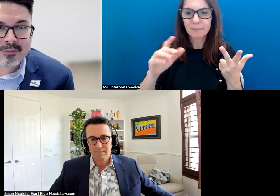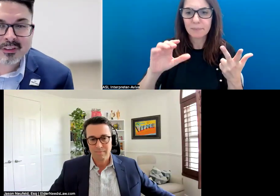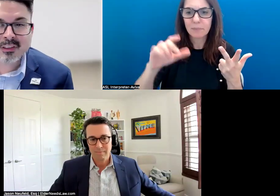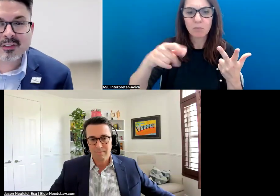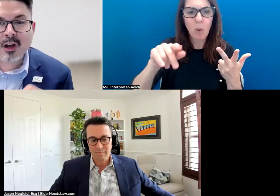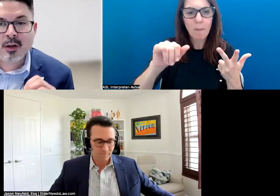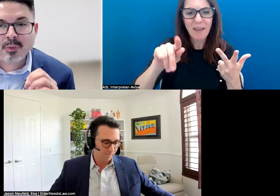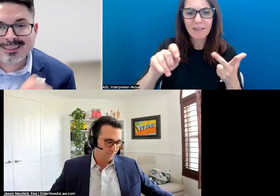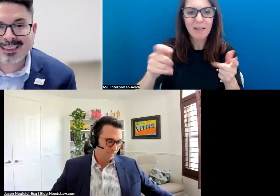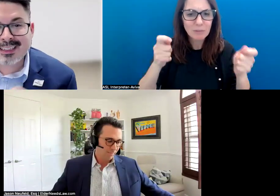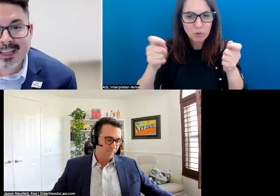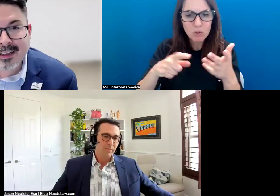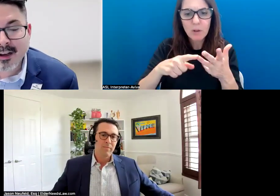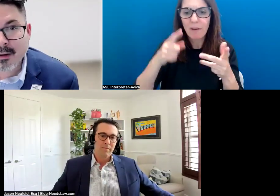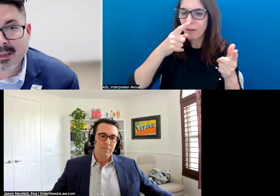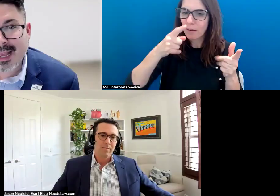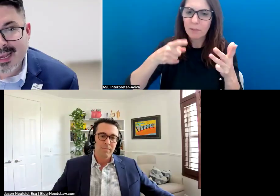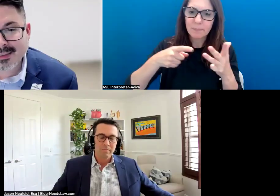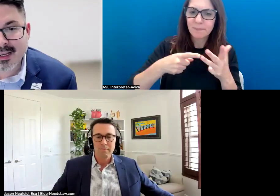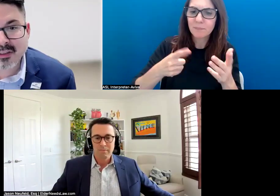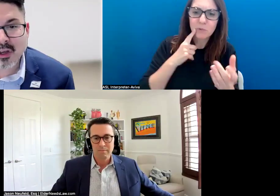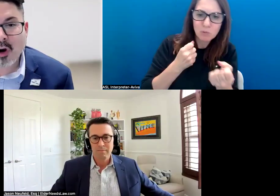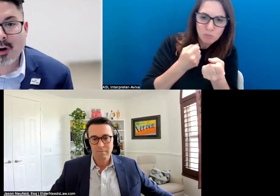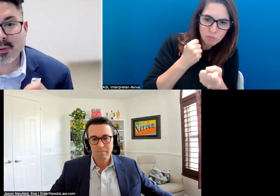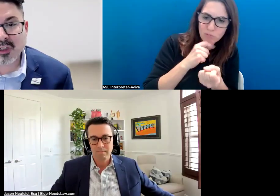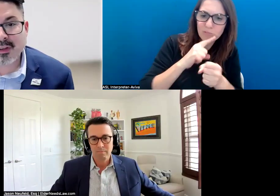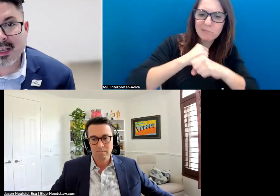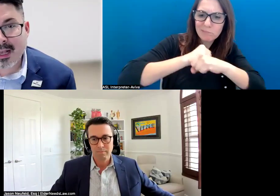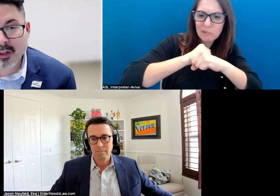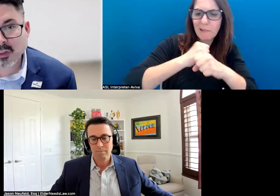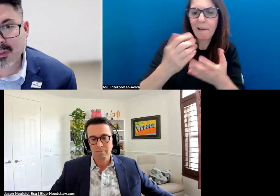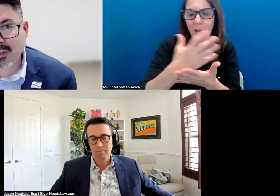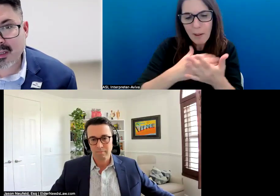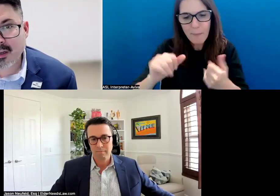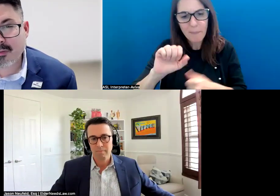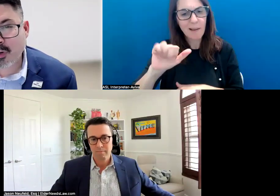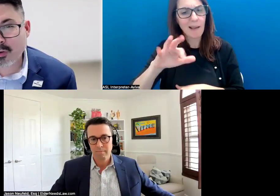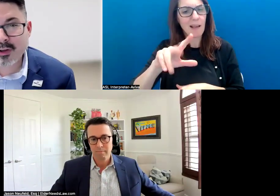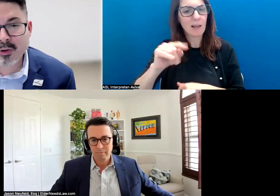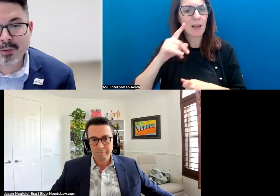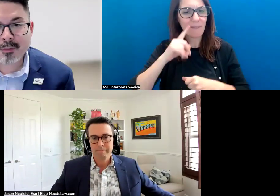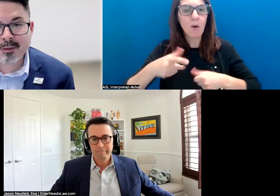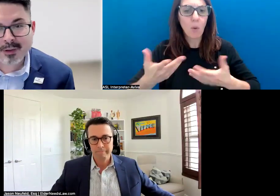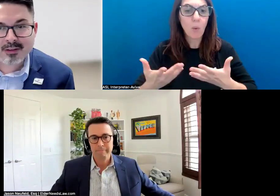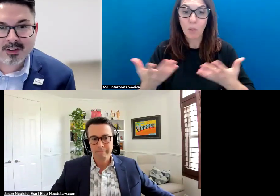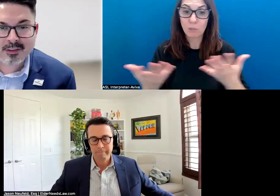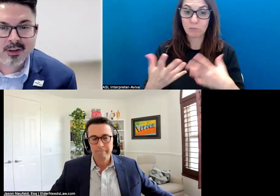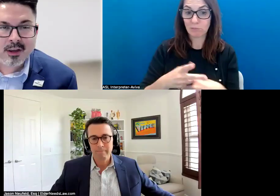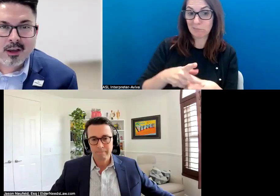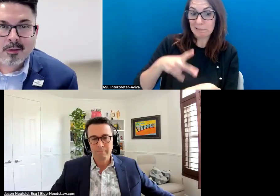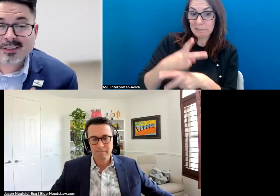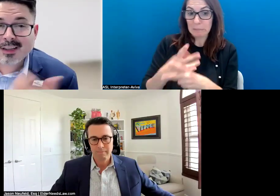particular emphasis on protecting income and assets while preserving eligibility for critical public